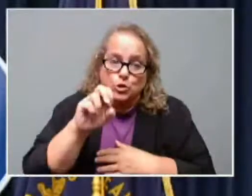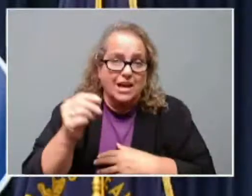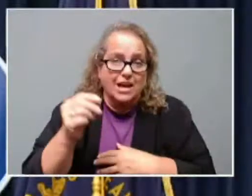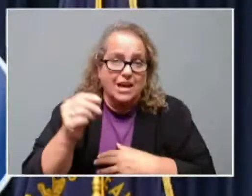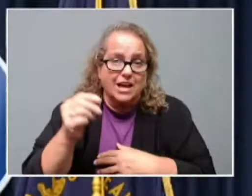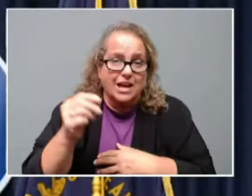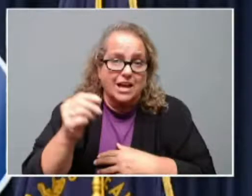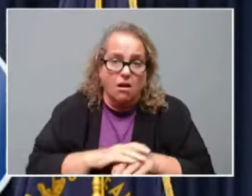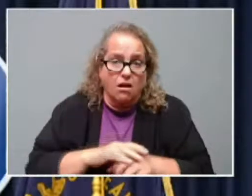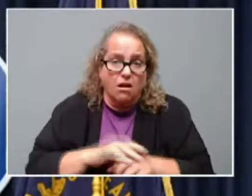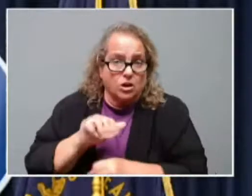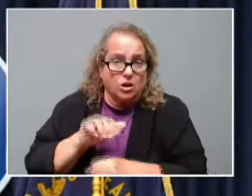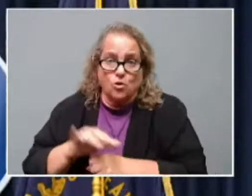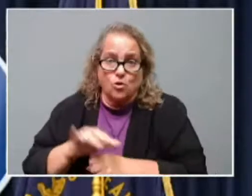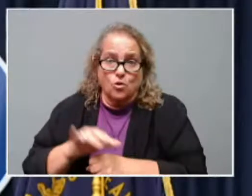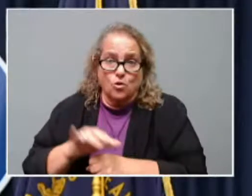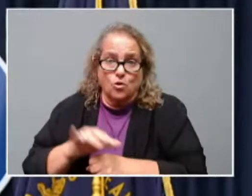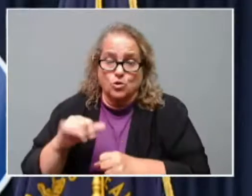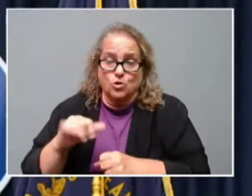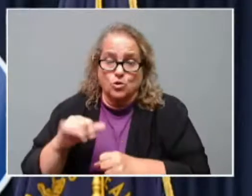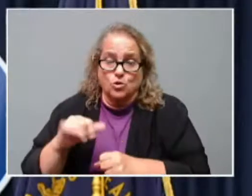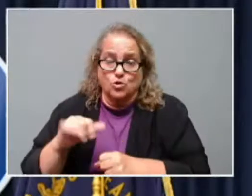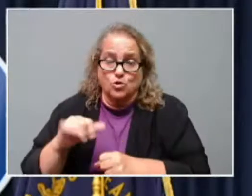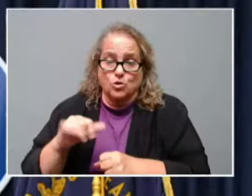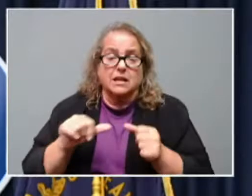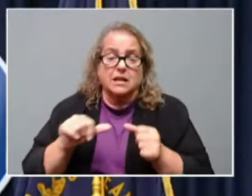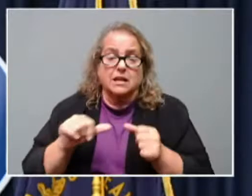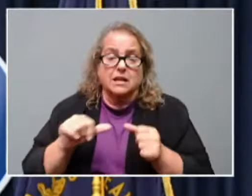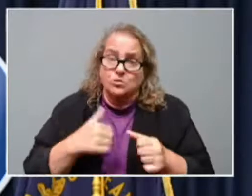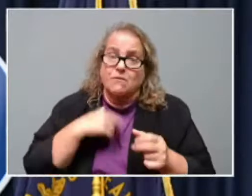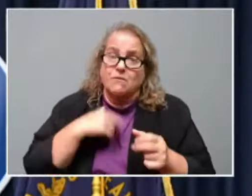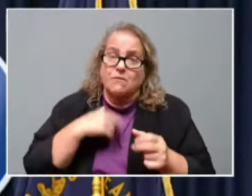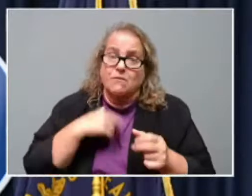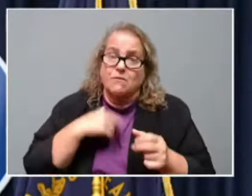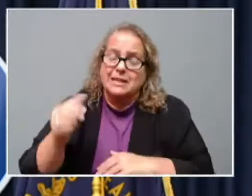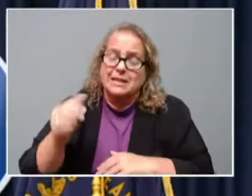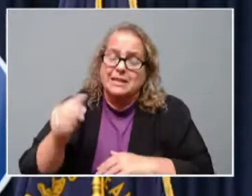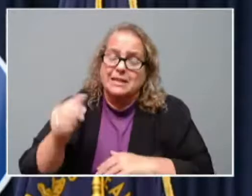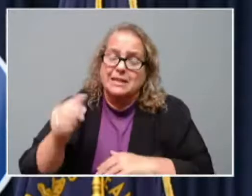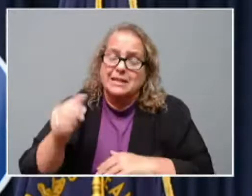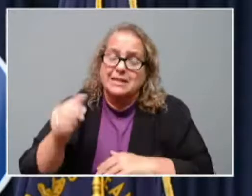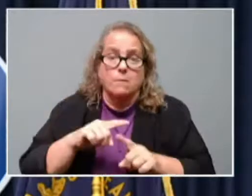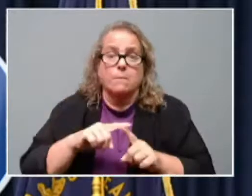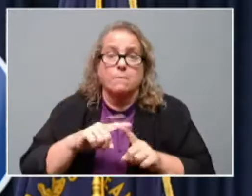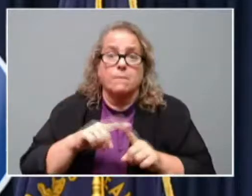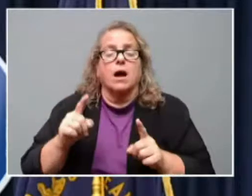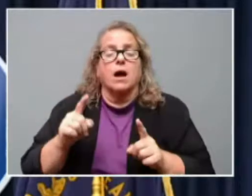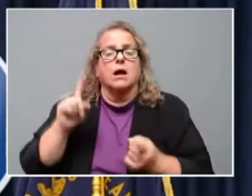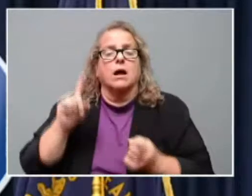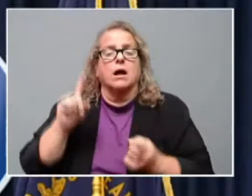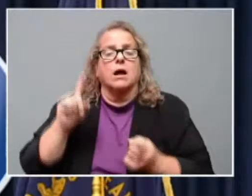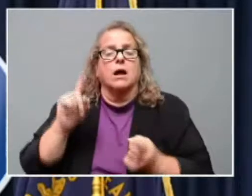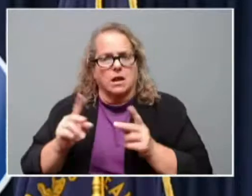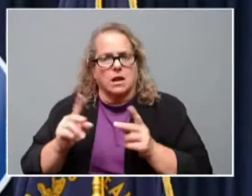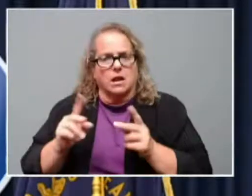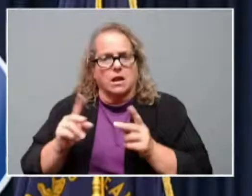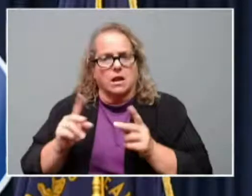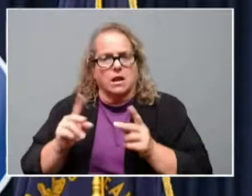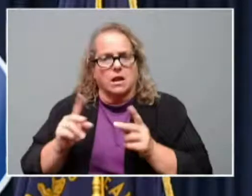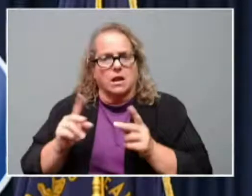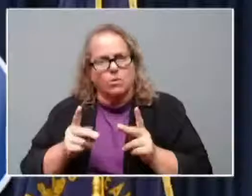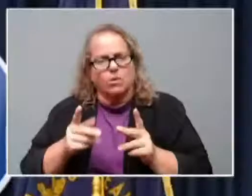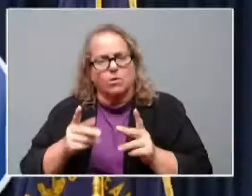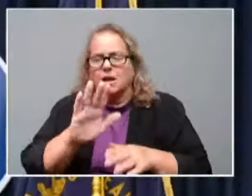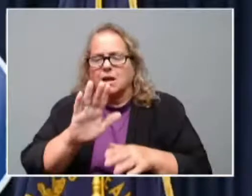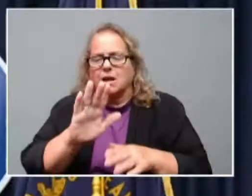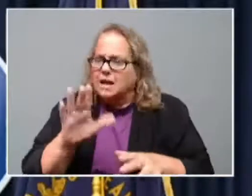while we still continue to lose people, it is good news in the continued decline. Let's just be humble. Let's just be